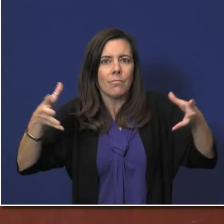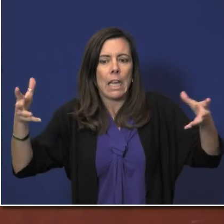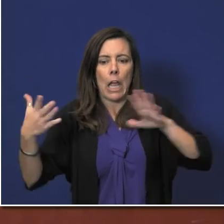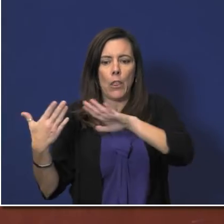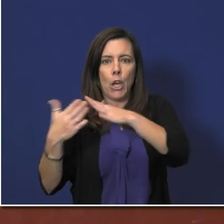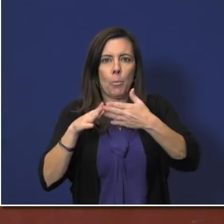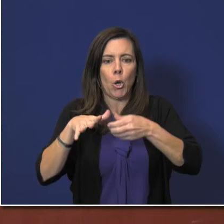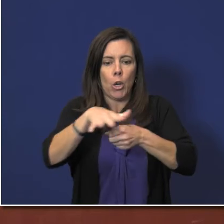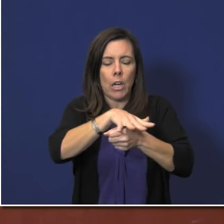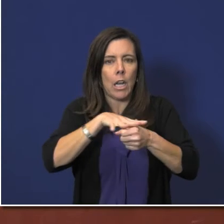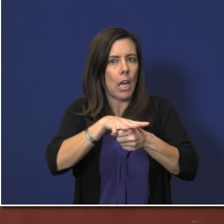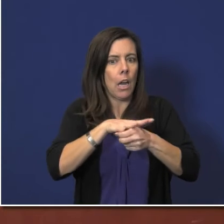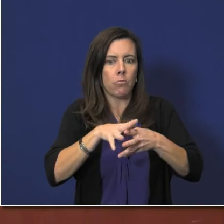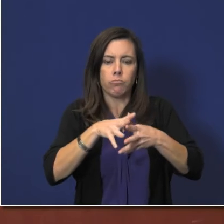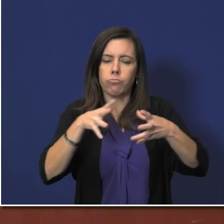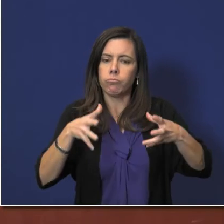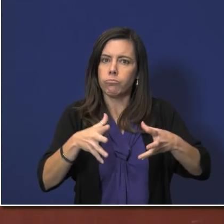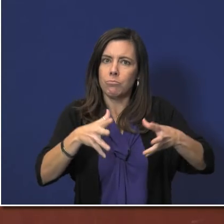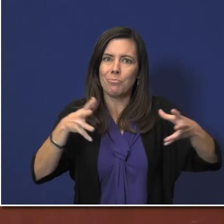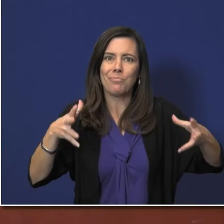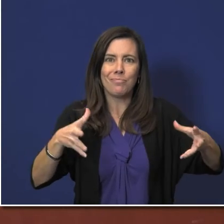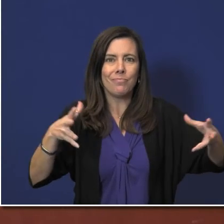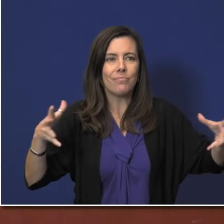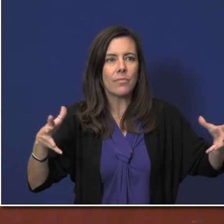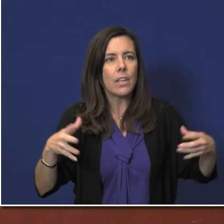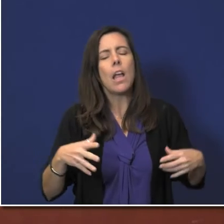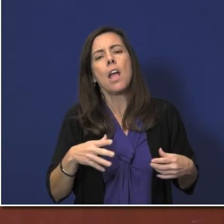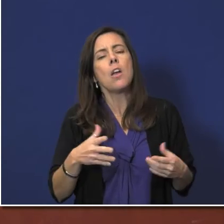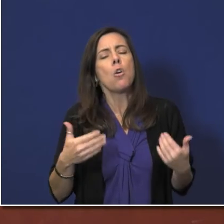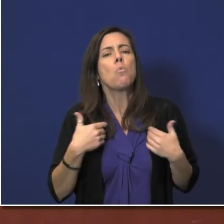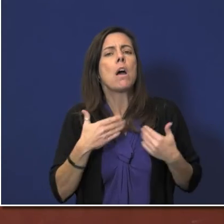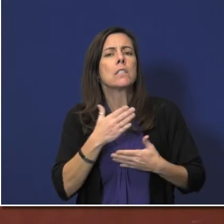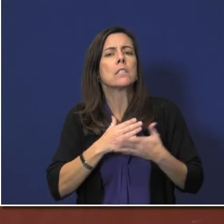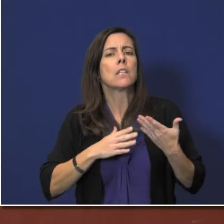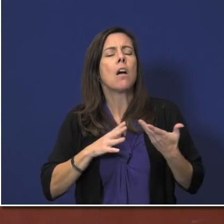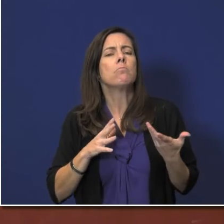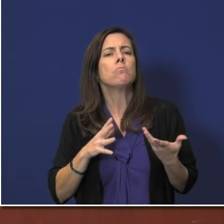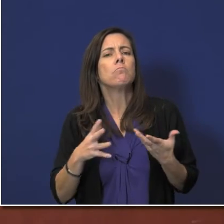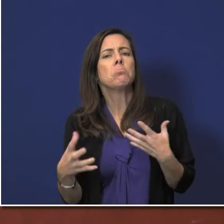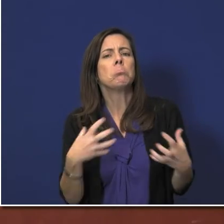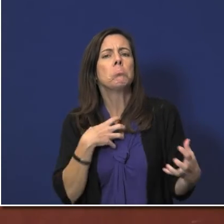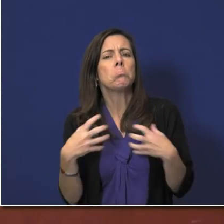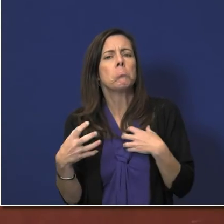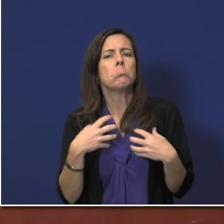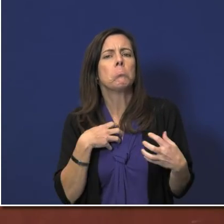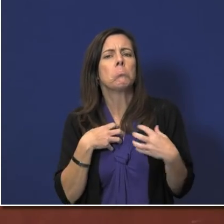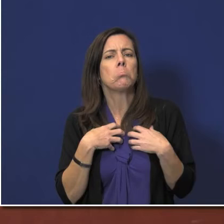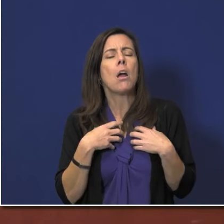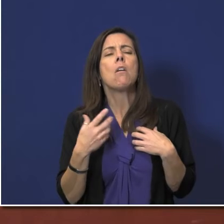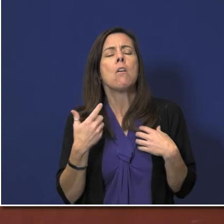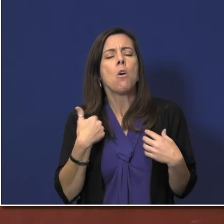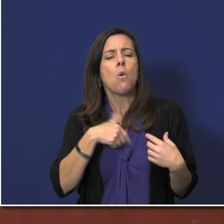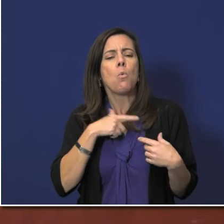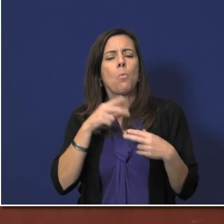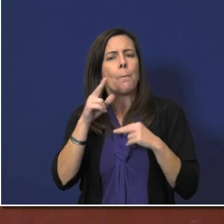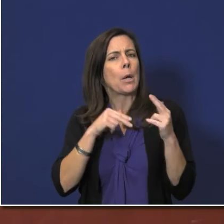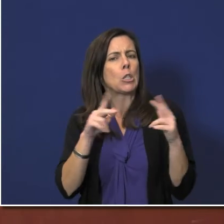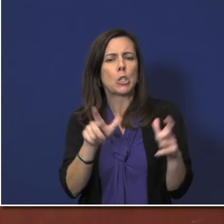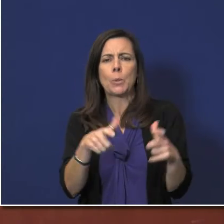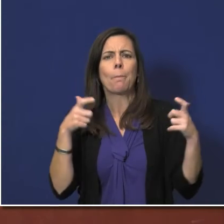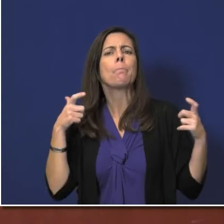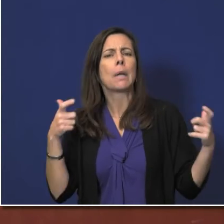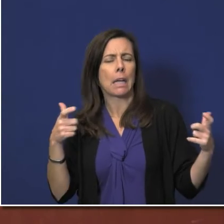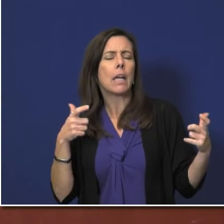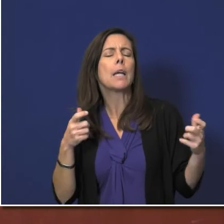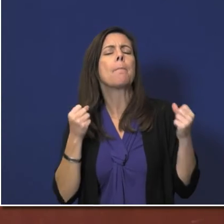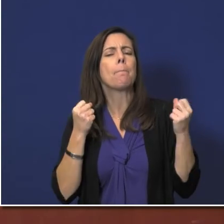have continued to grow. And there was grief when, that we took when we did that, and those that